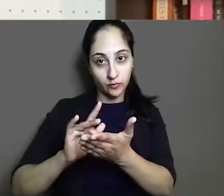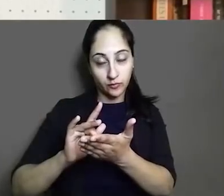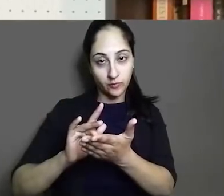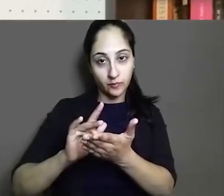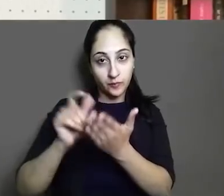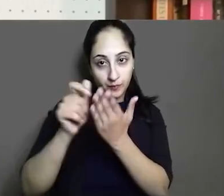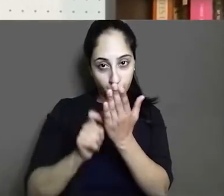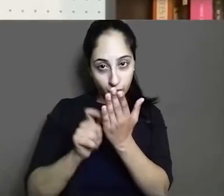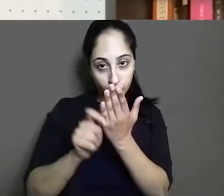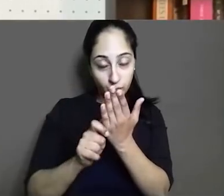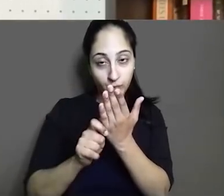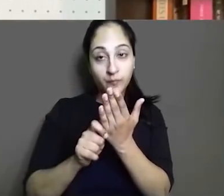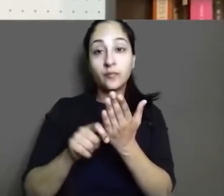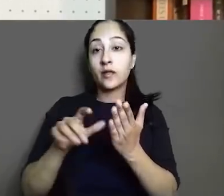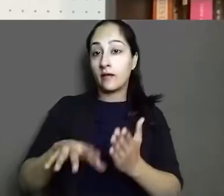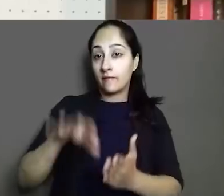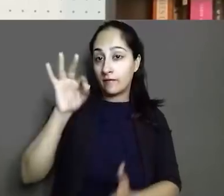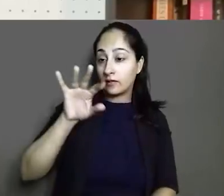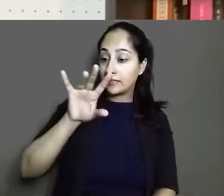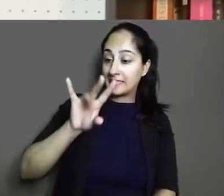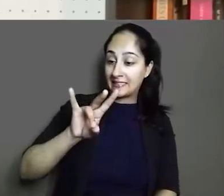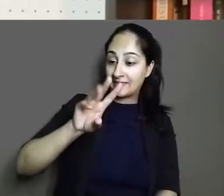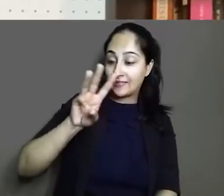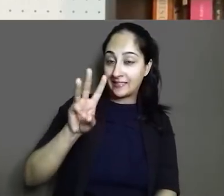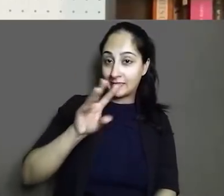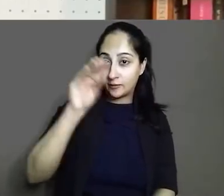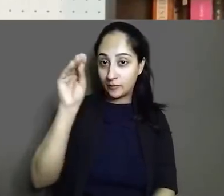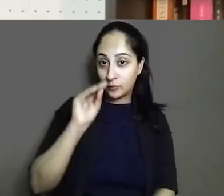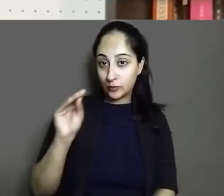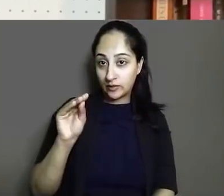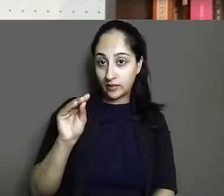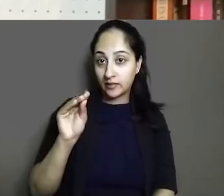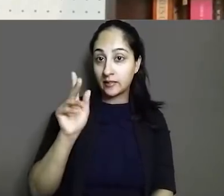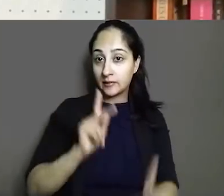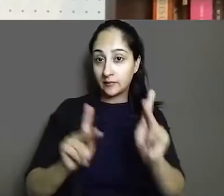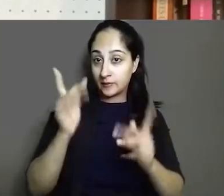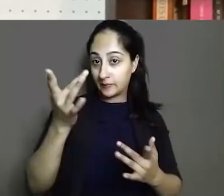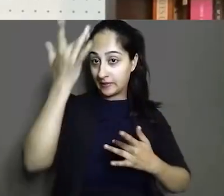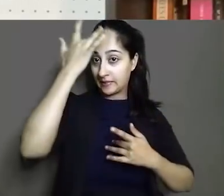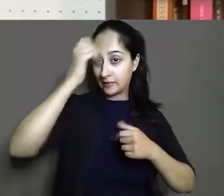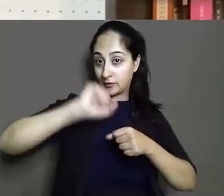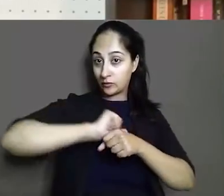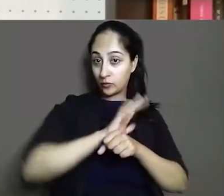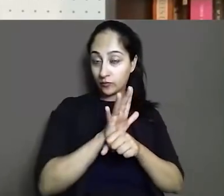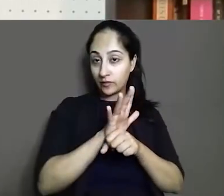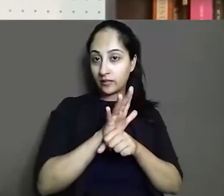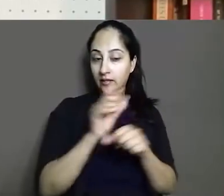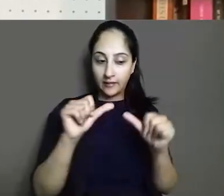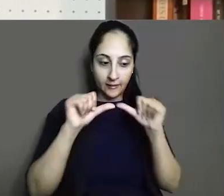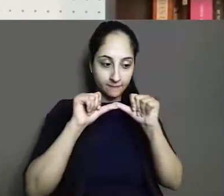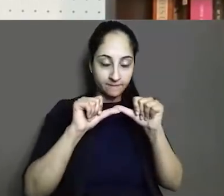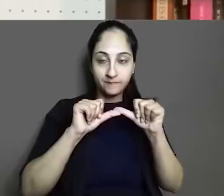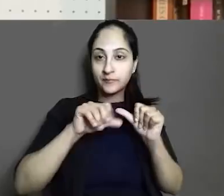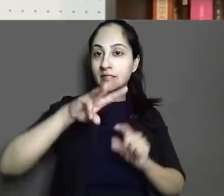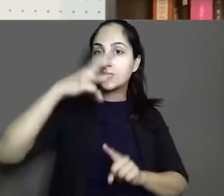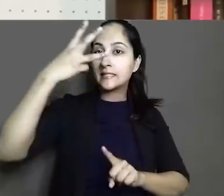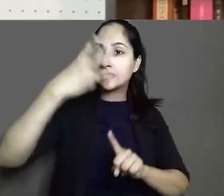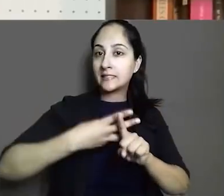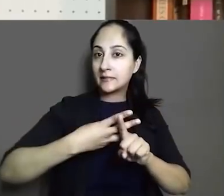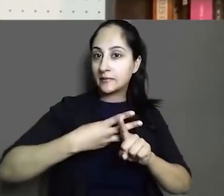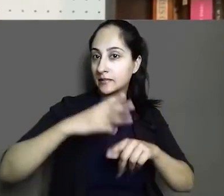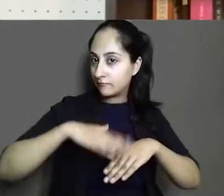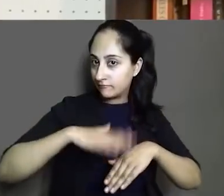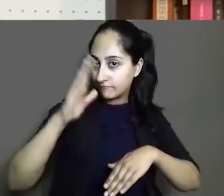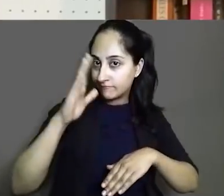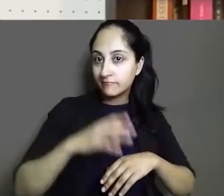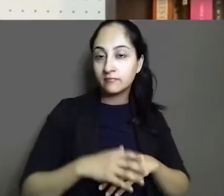their strength 6 to 8 months out. So I hope this answers the question, right? So again,